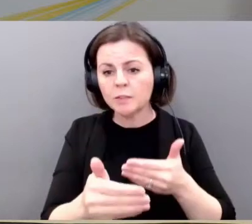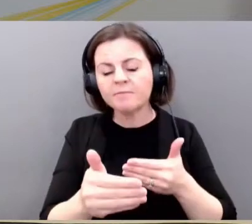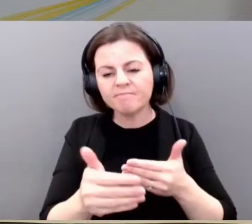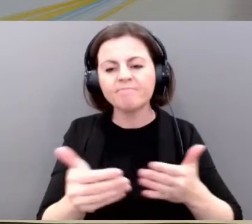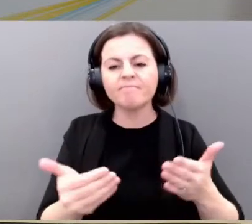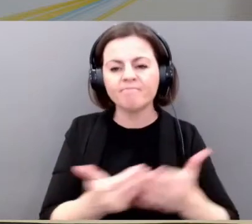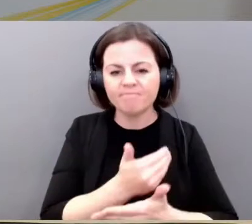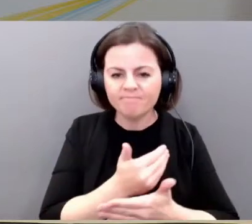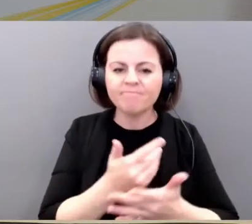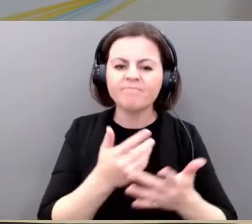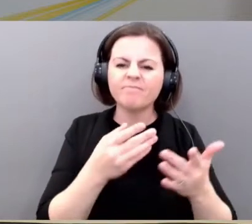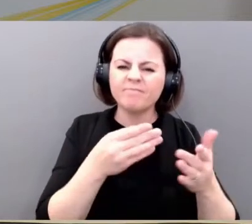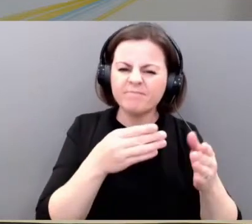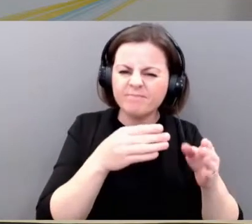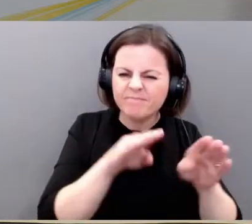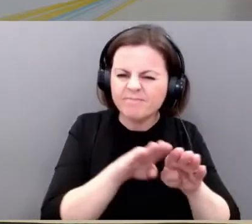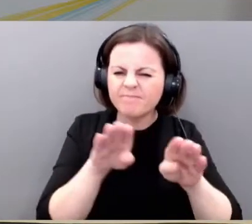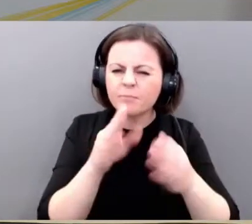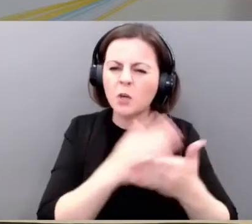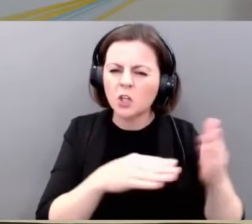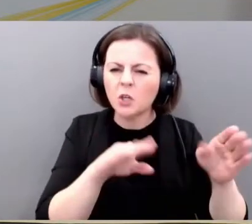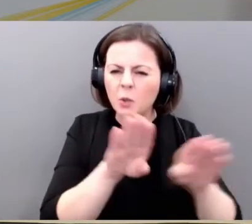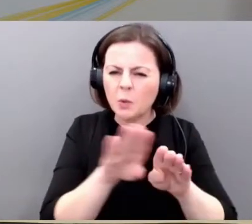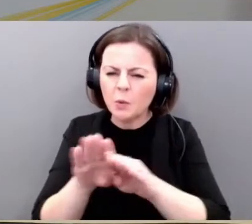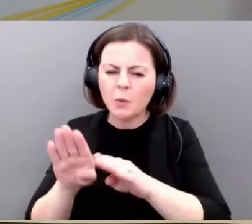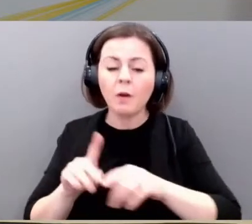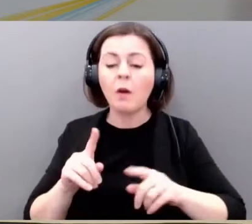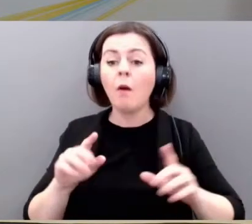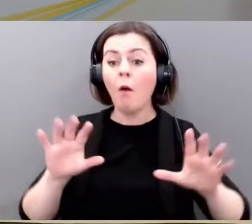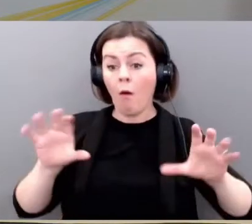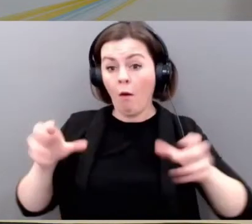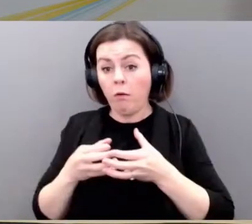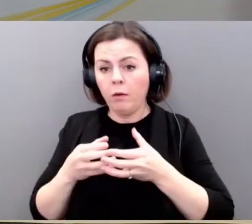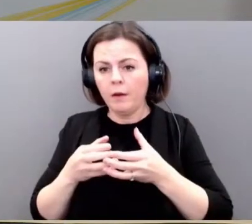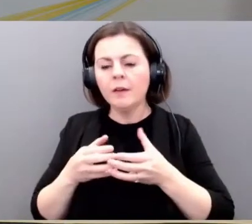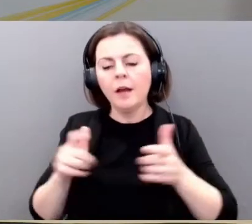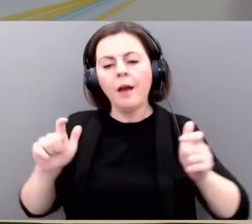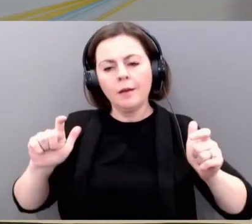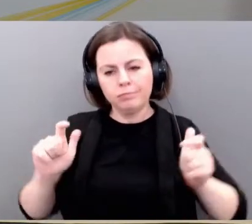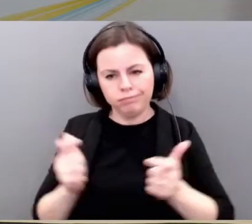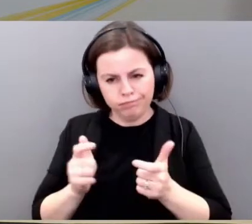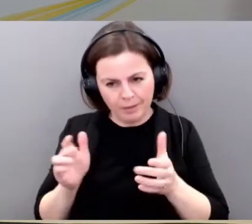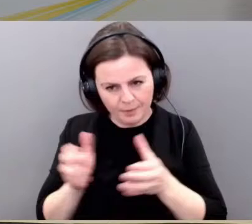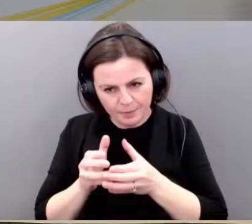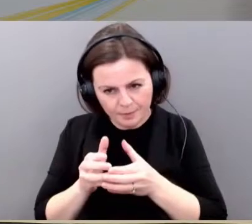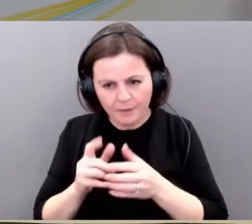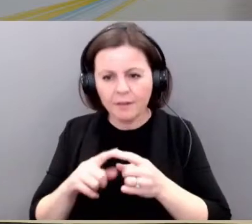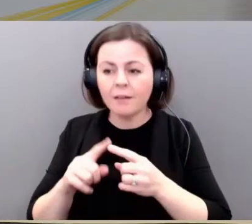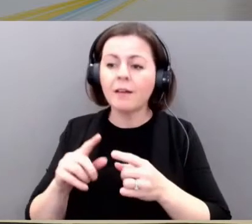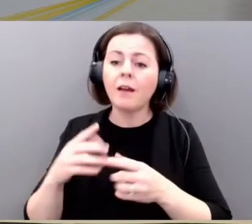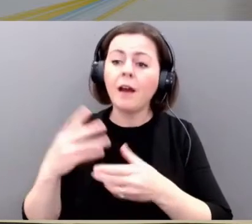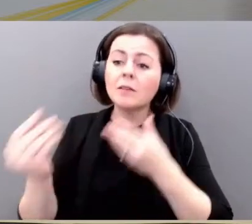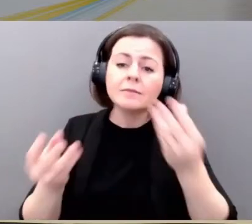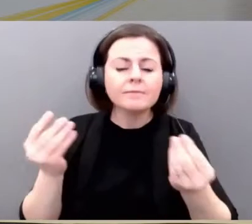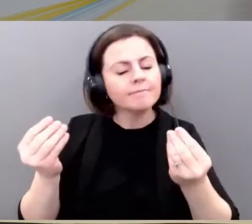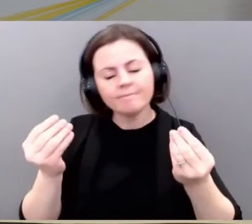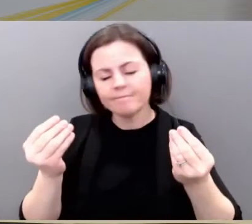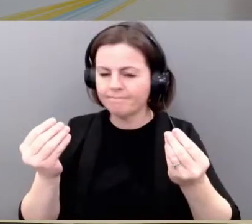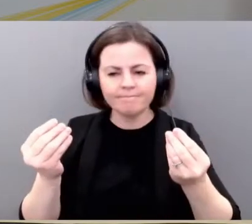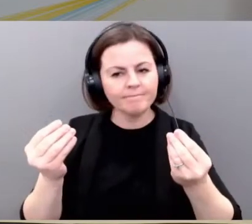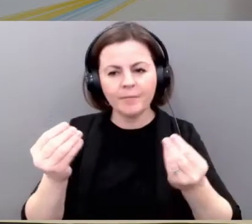personal gatherings and certain services. And that's really to try to, again,